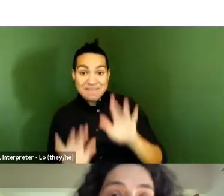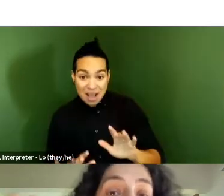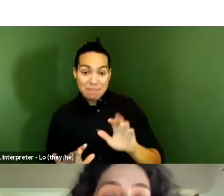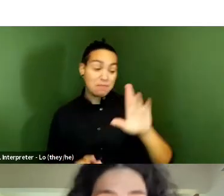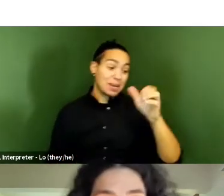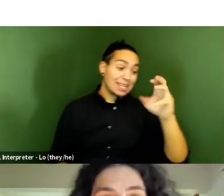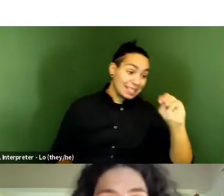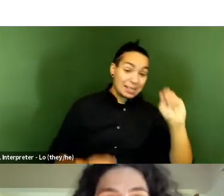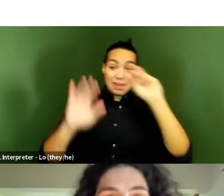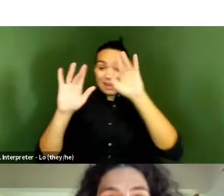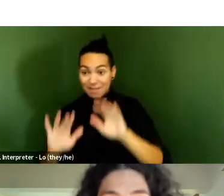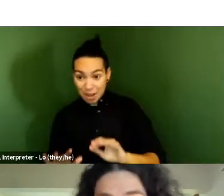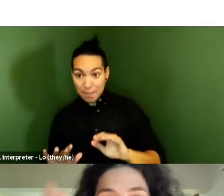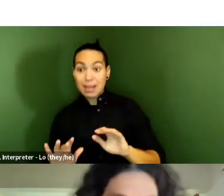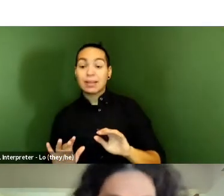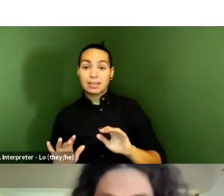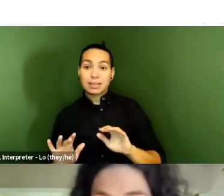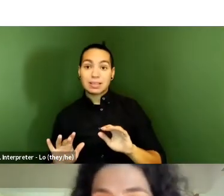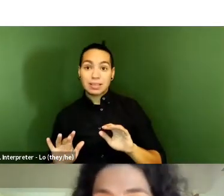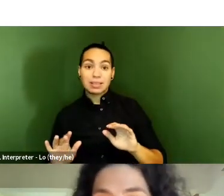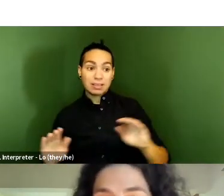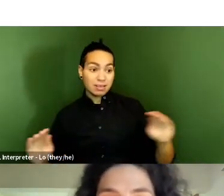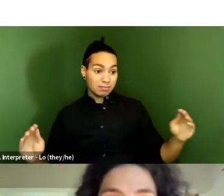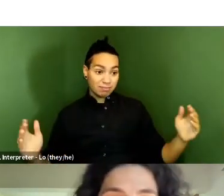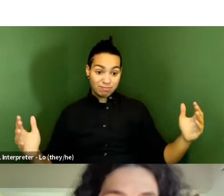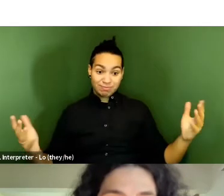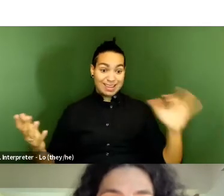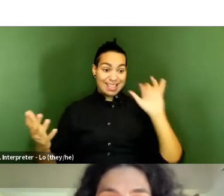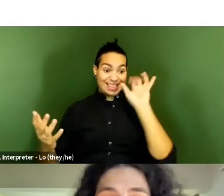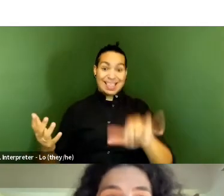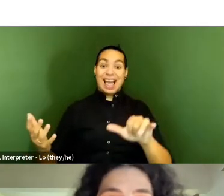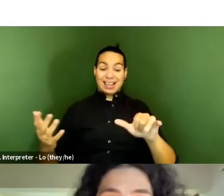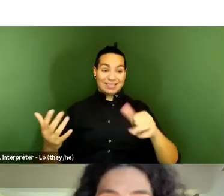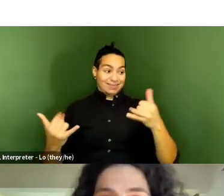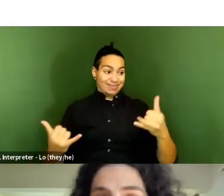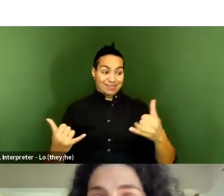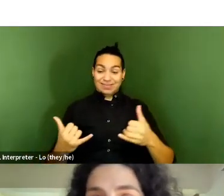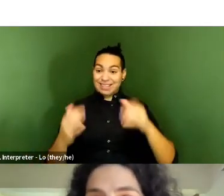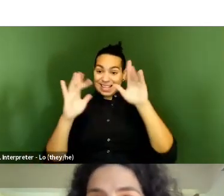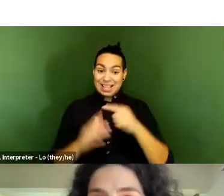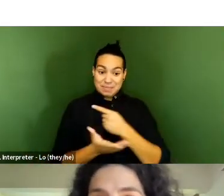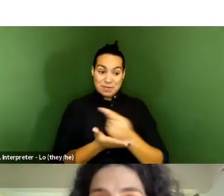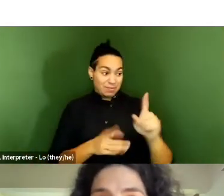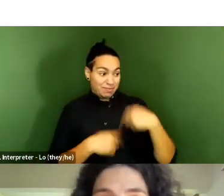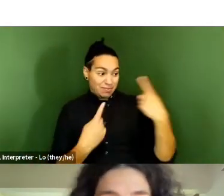racism and environmentalism being now at the very end of the climate week was very key.